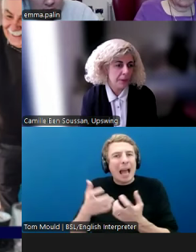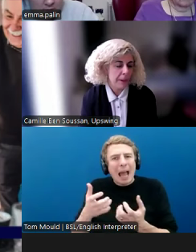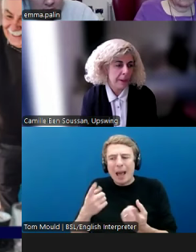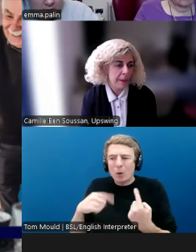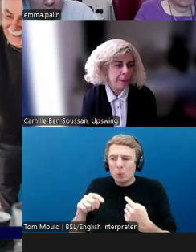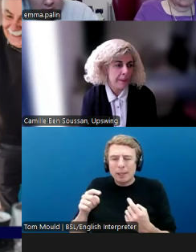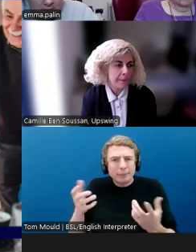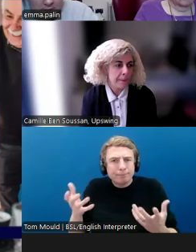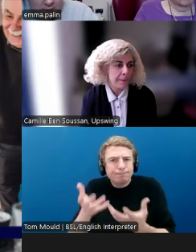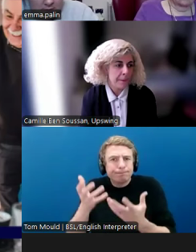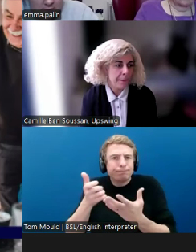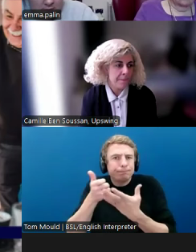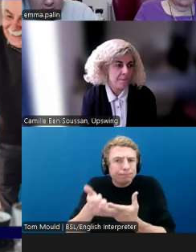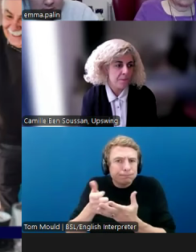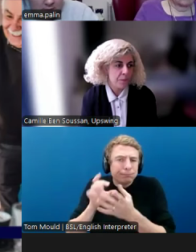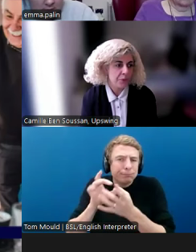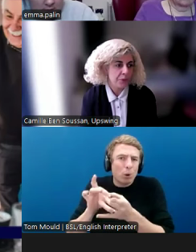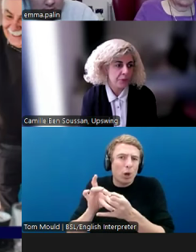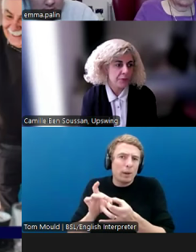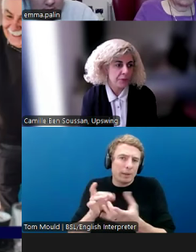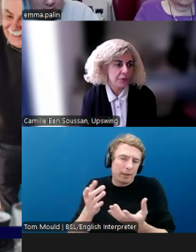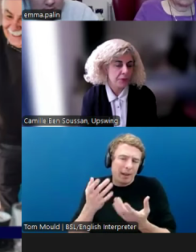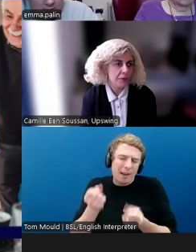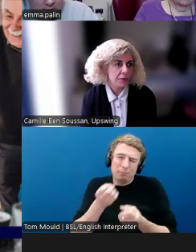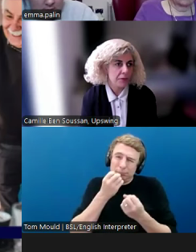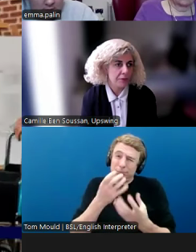know and the great work that is happening out there.